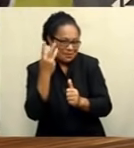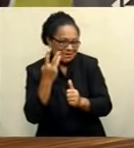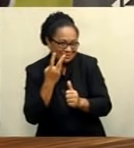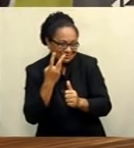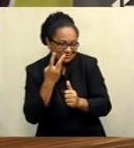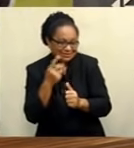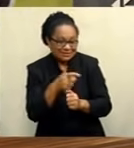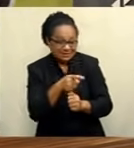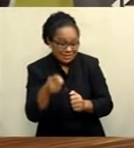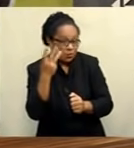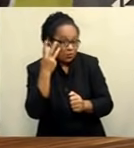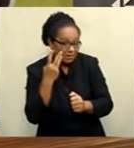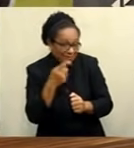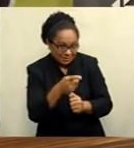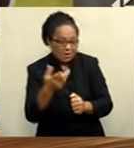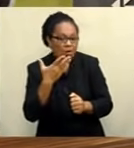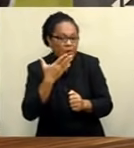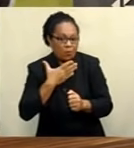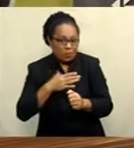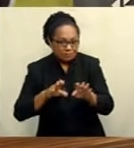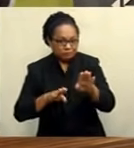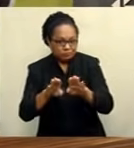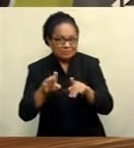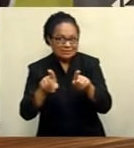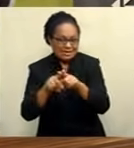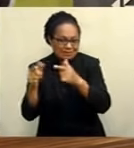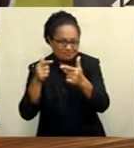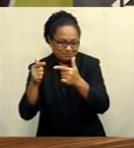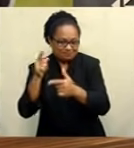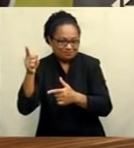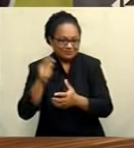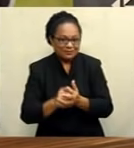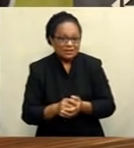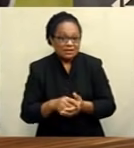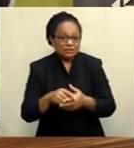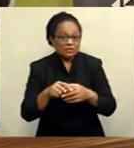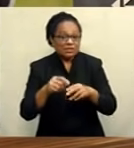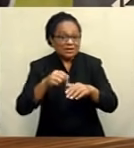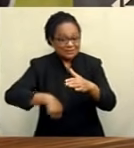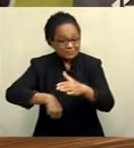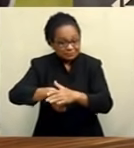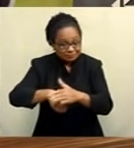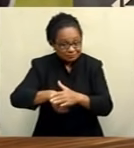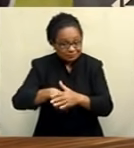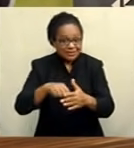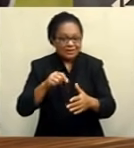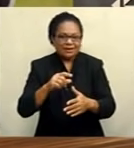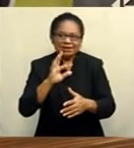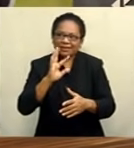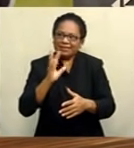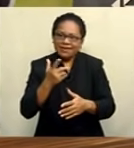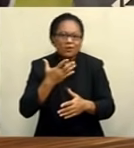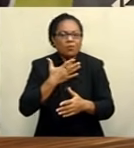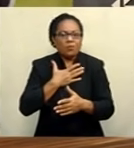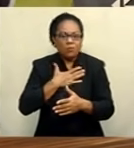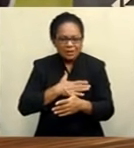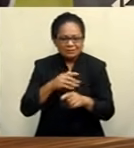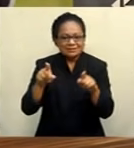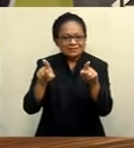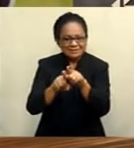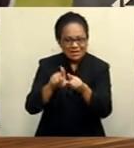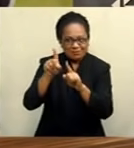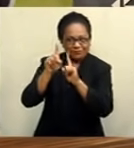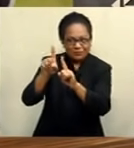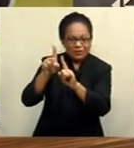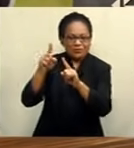are striving to get recognition and support. The Fiji national women's football team has been inspired and hopes to one day mirror the achievements of the